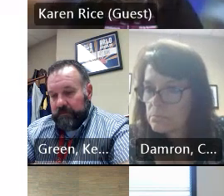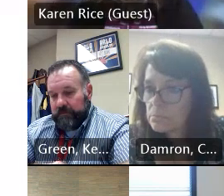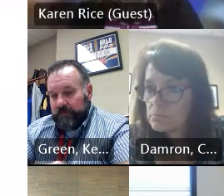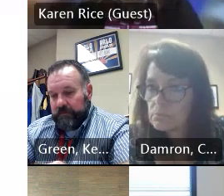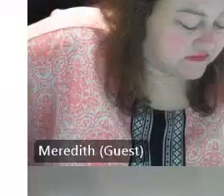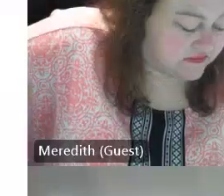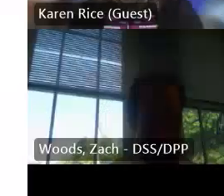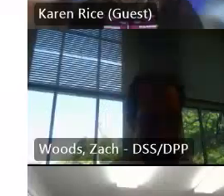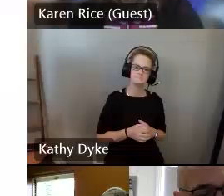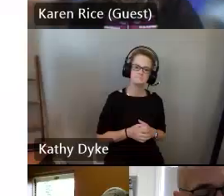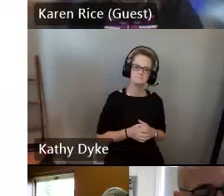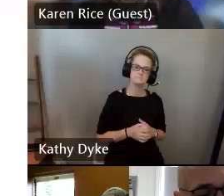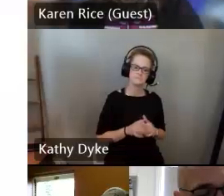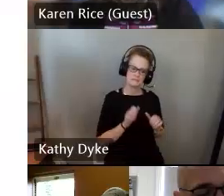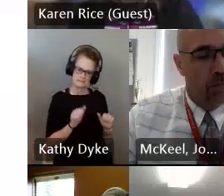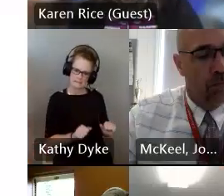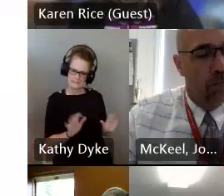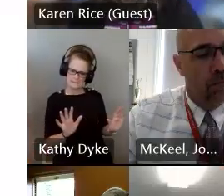Is it okay if we bring in